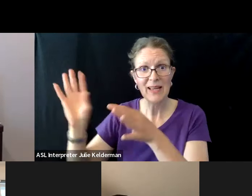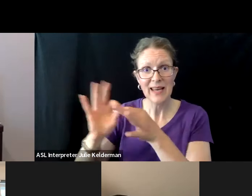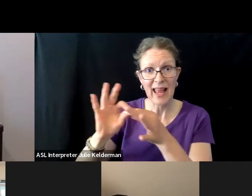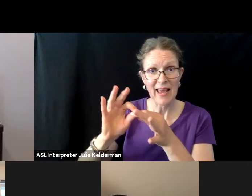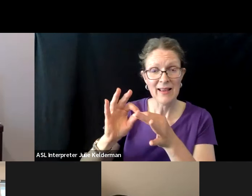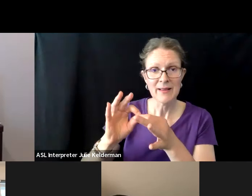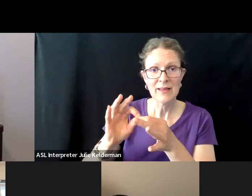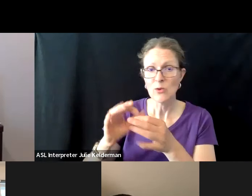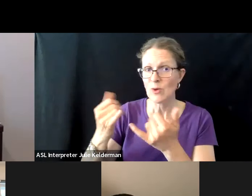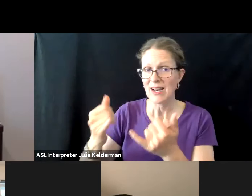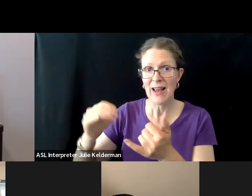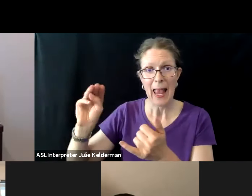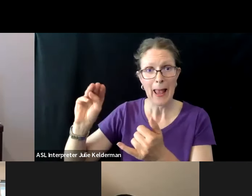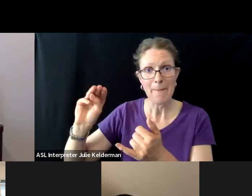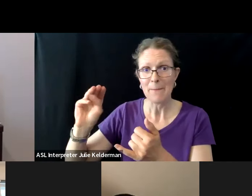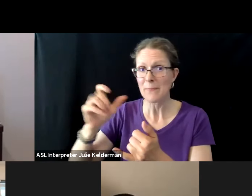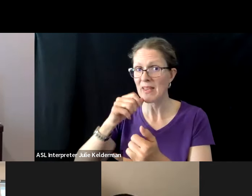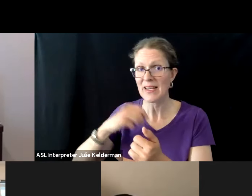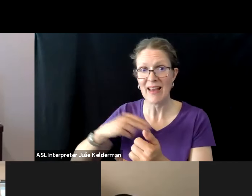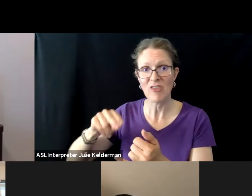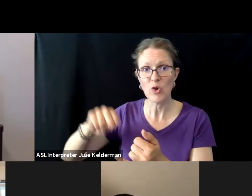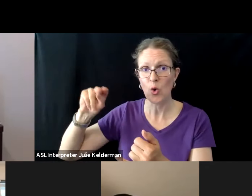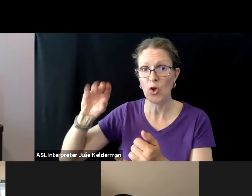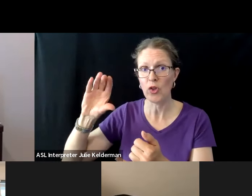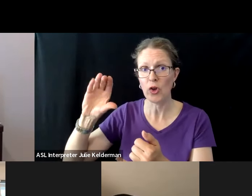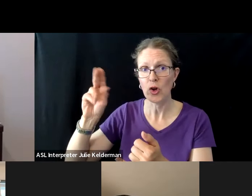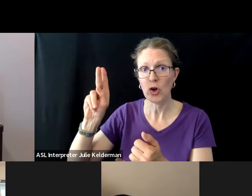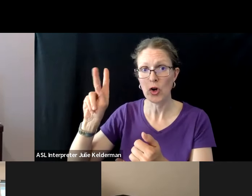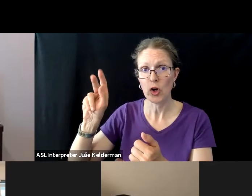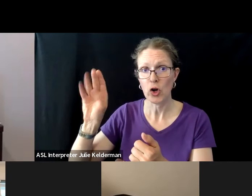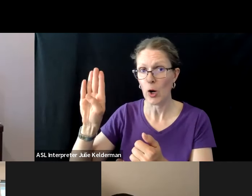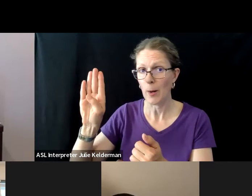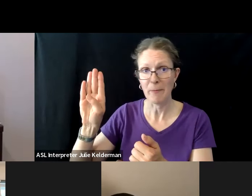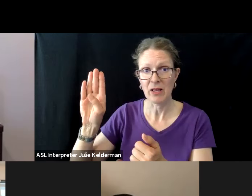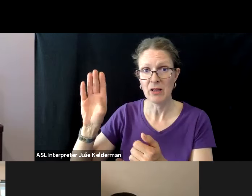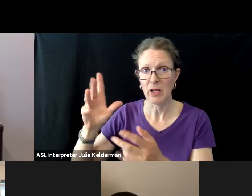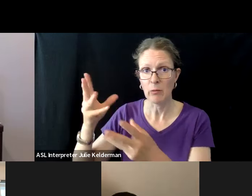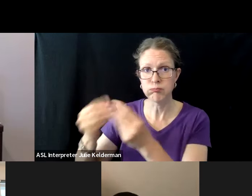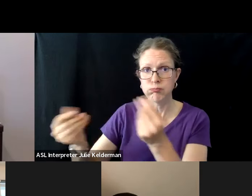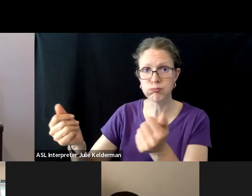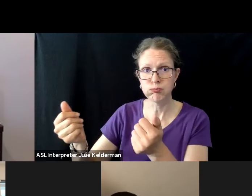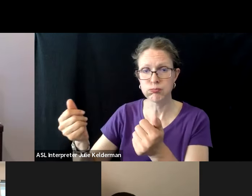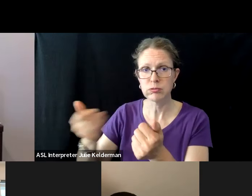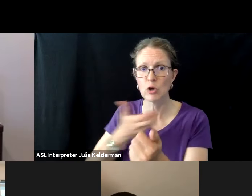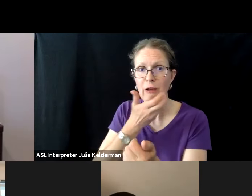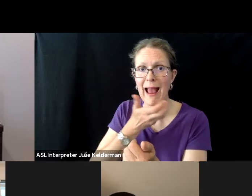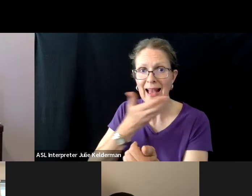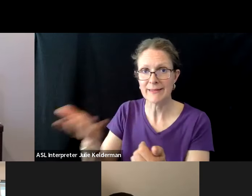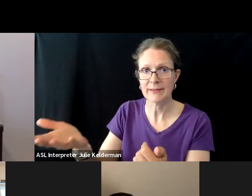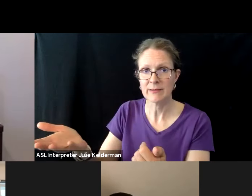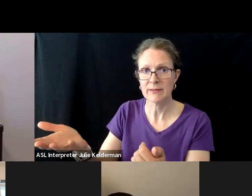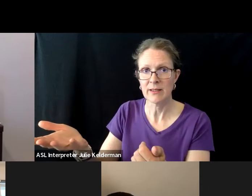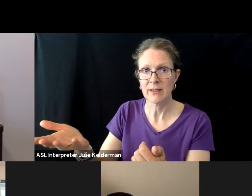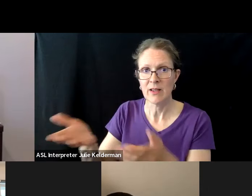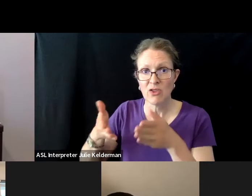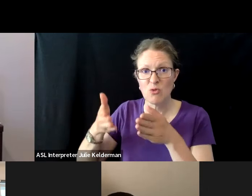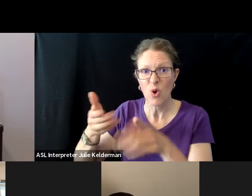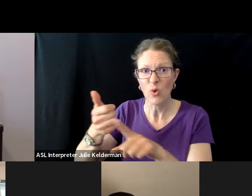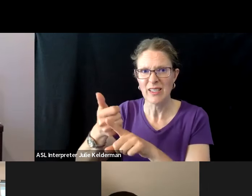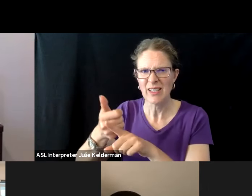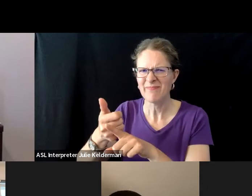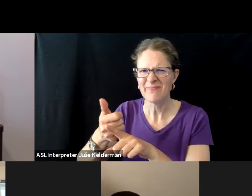have a northern curbing at all. It just disappears into the grass. The road itself is not in the greatest of